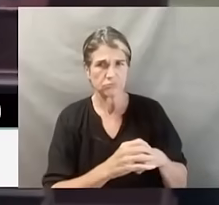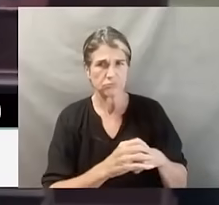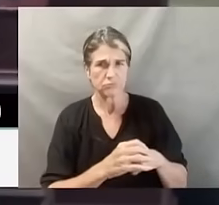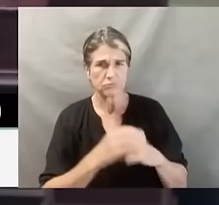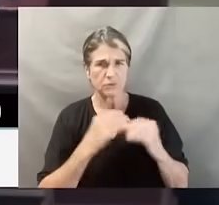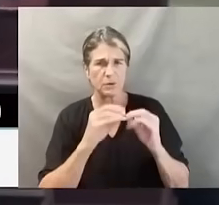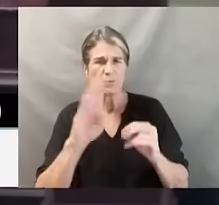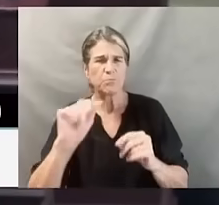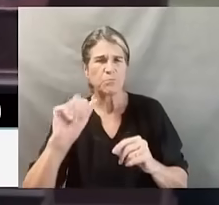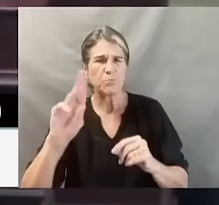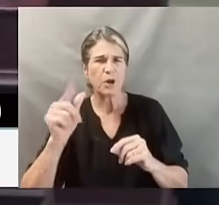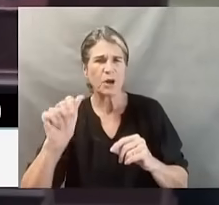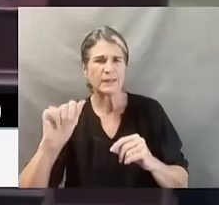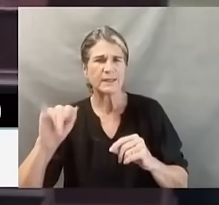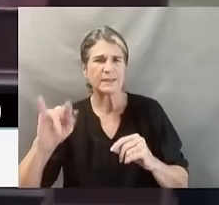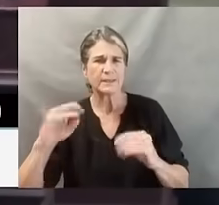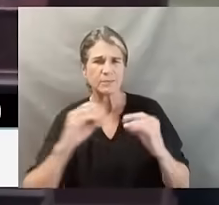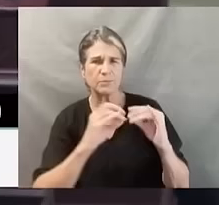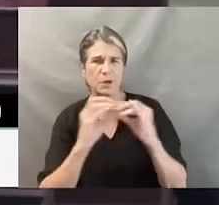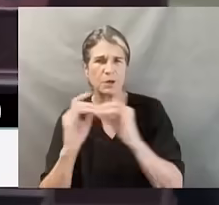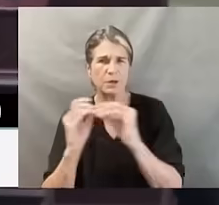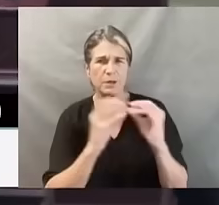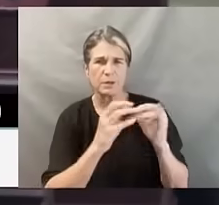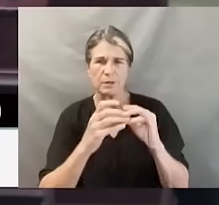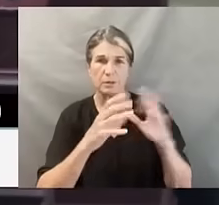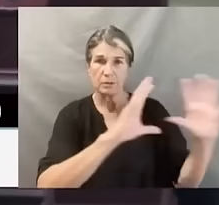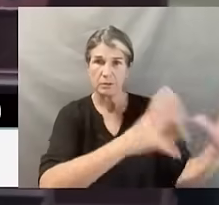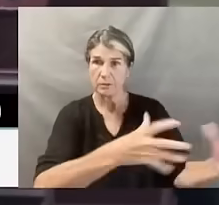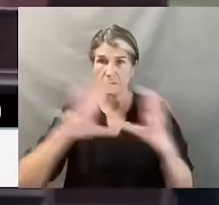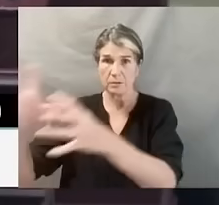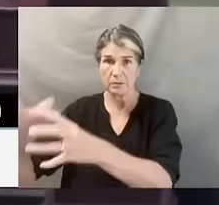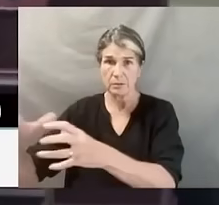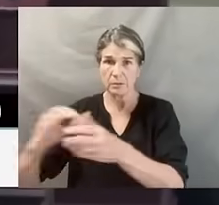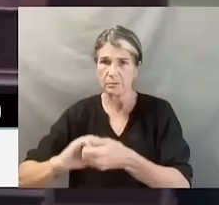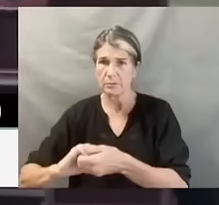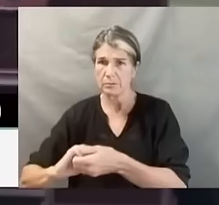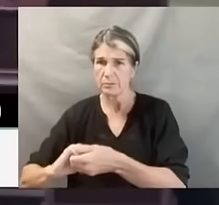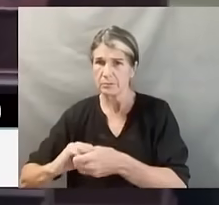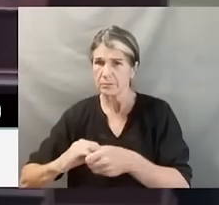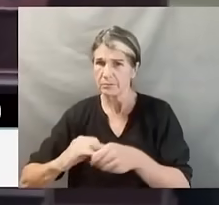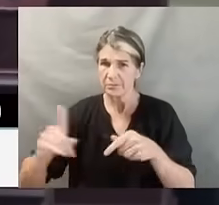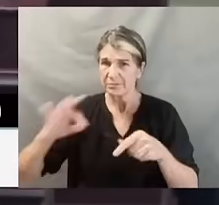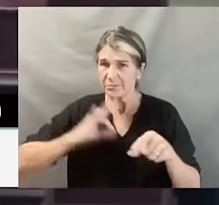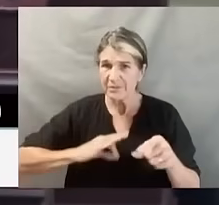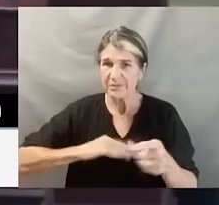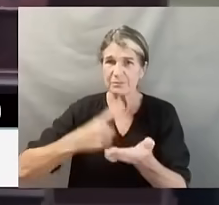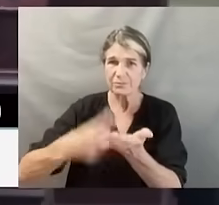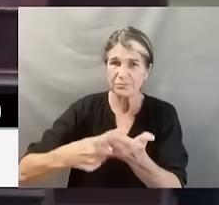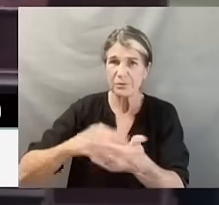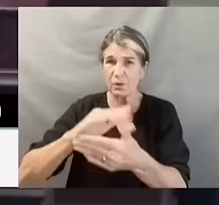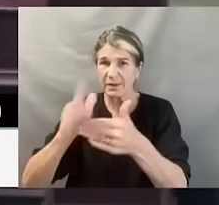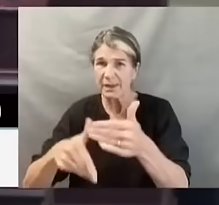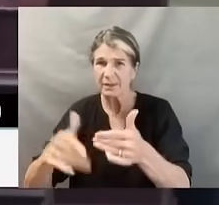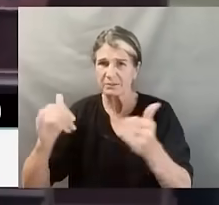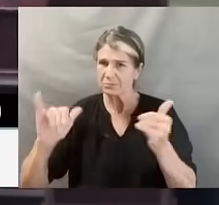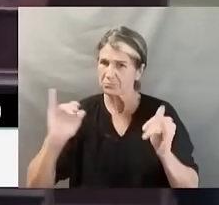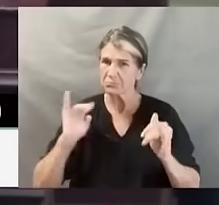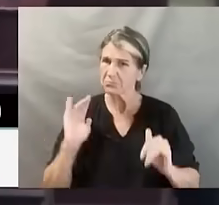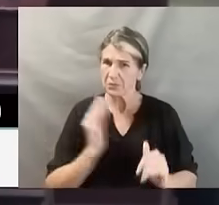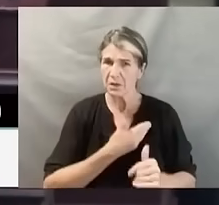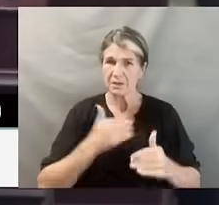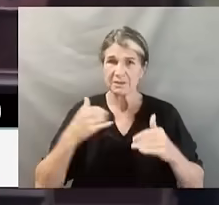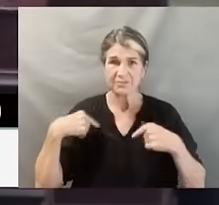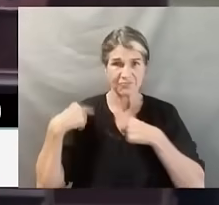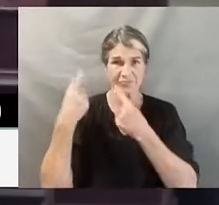and outcomes. Our system does tend to work, which is why we have not had a work stoppage in almost